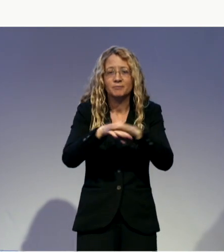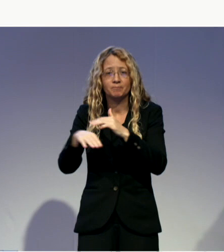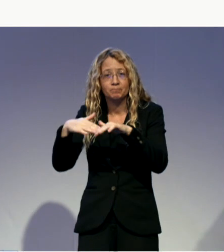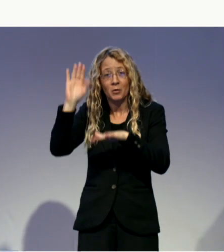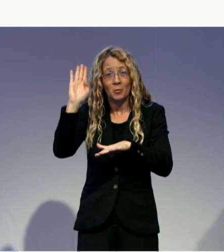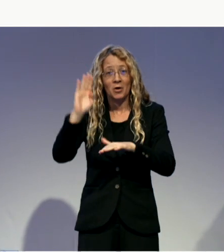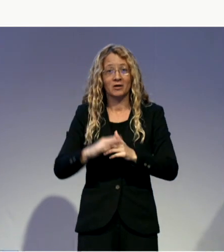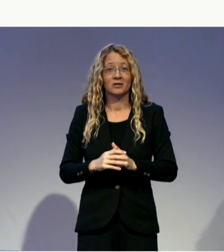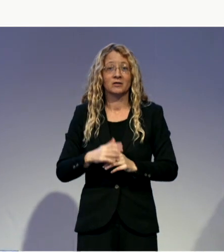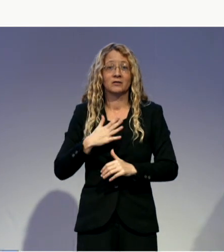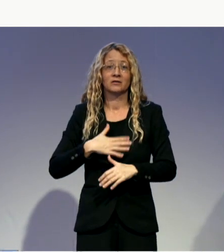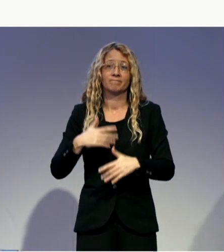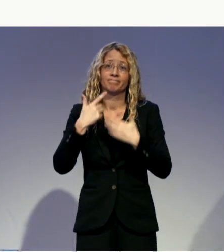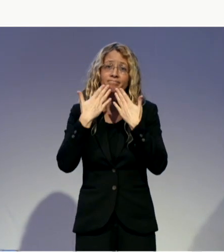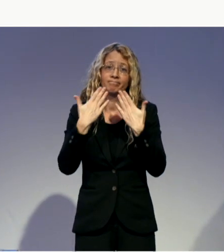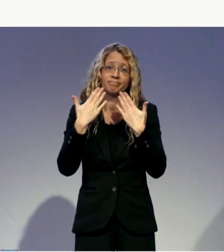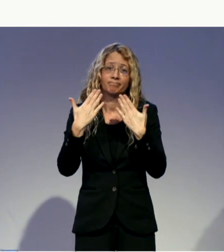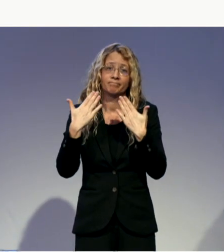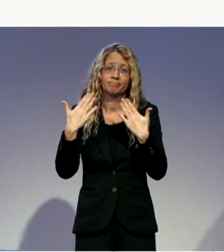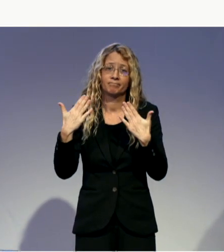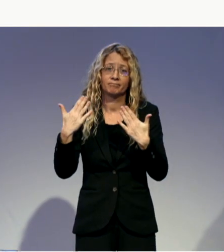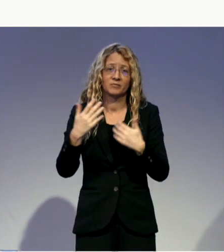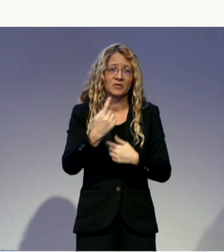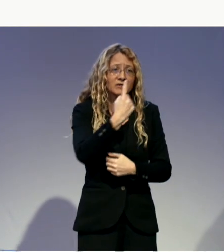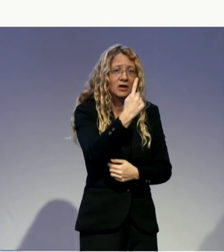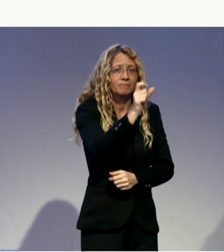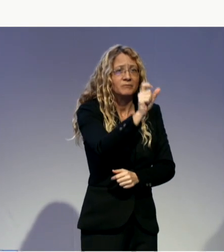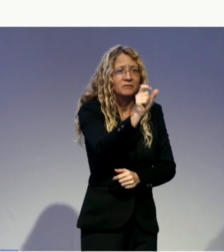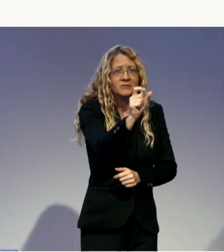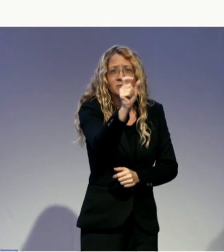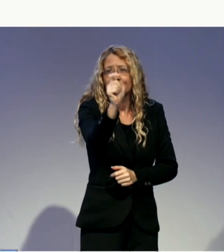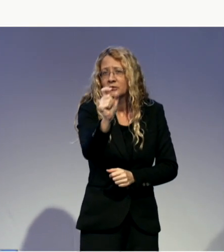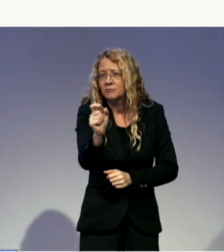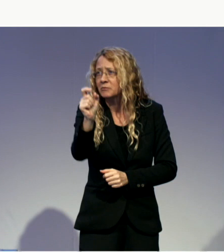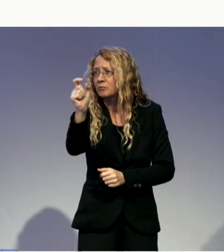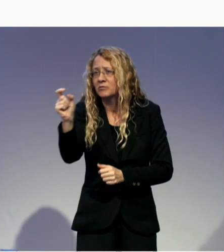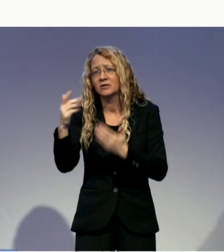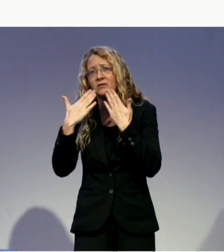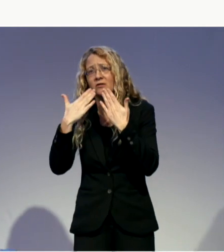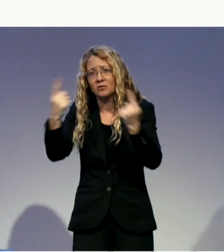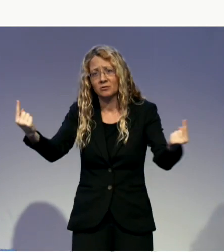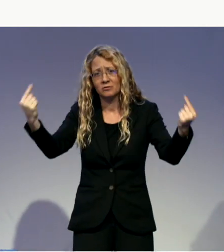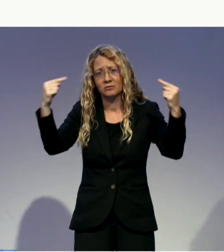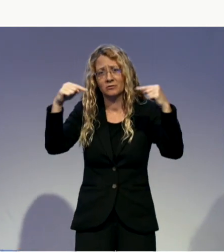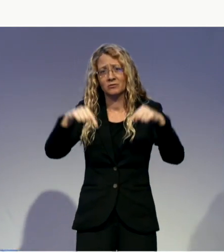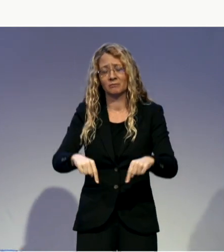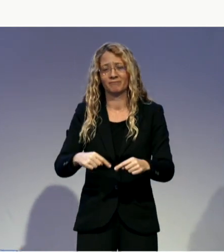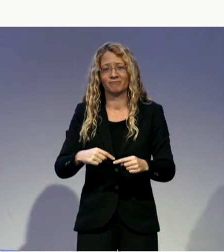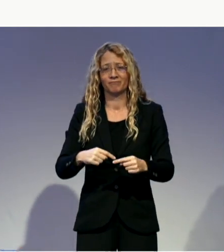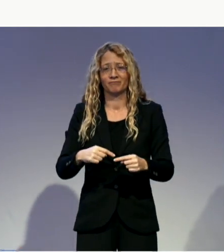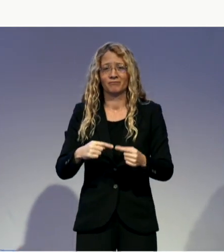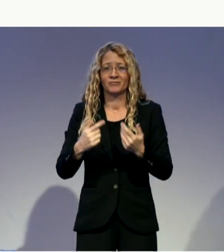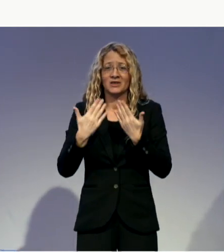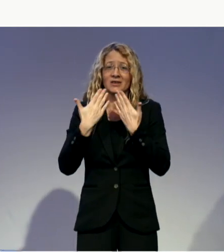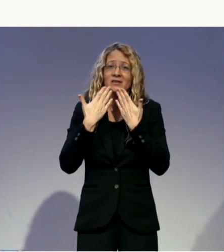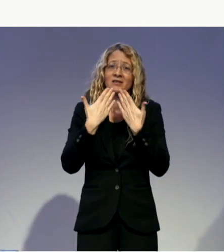huge thank you to every single one of you for being here and for being part of this family. Thank you for allowing me to overtalk and